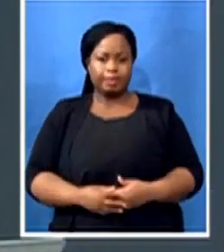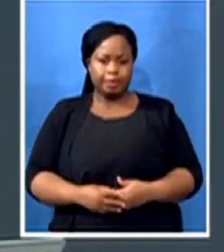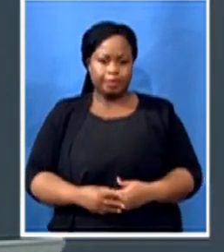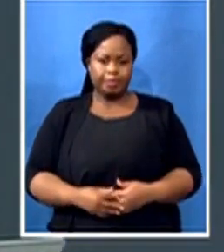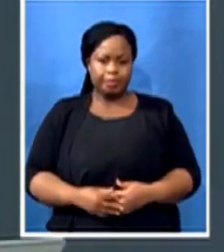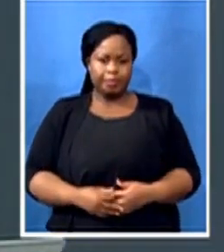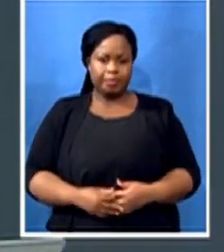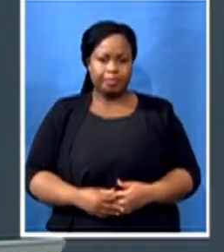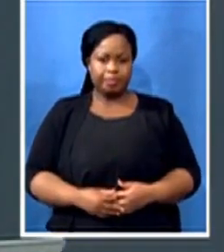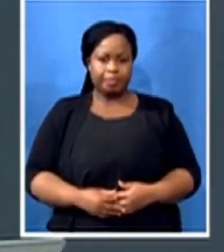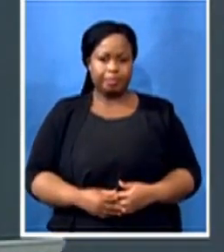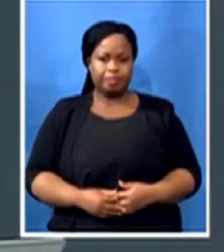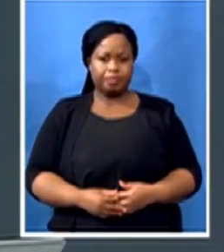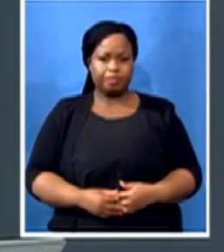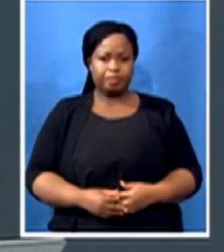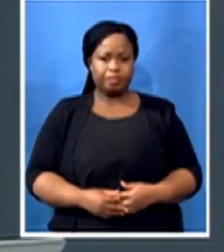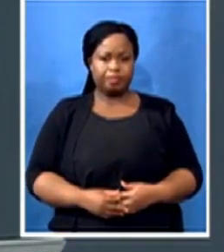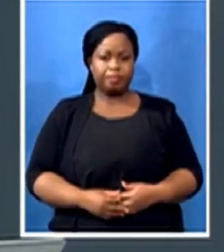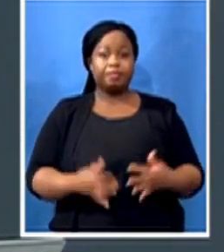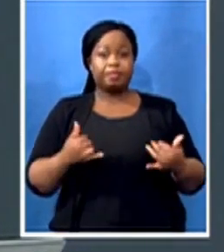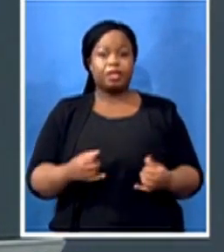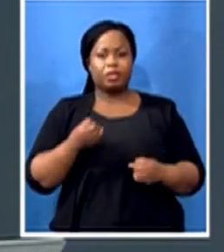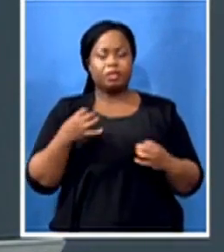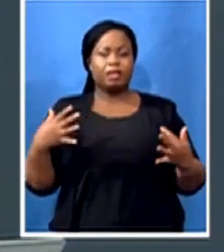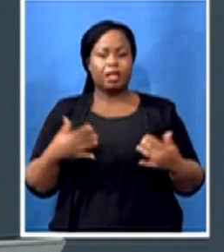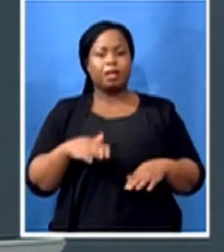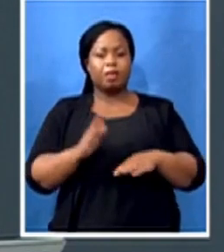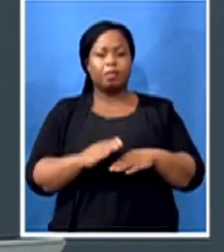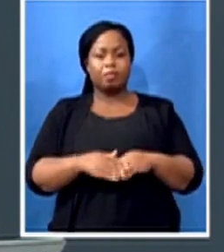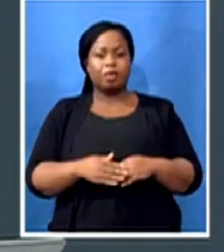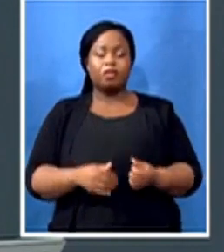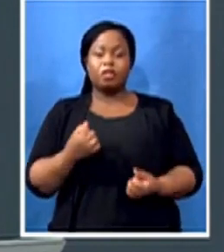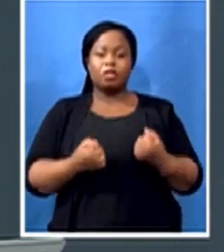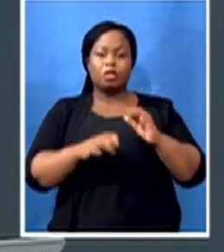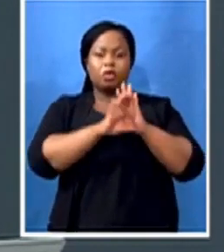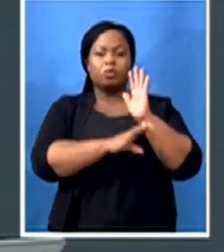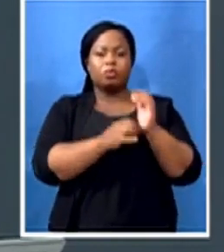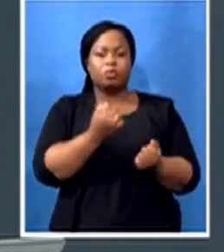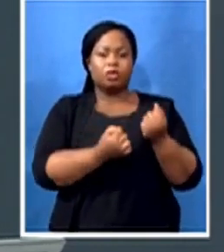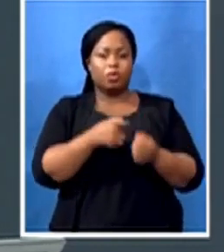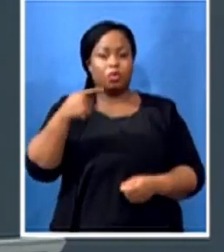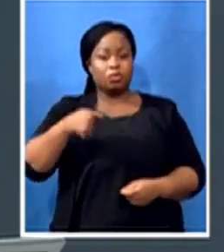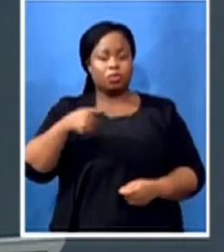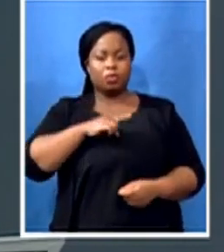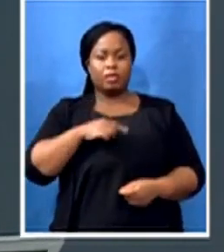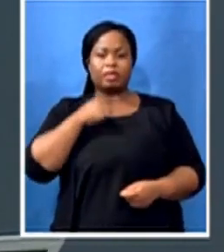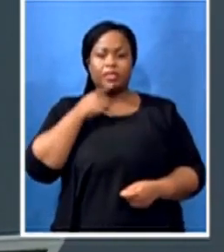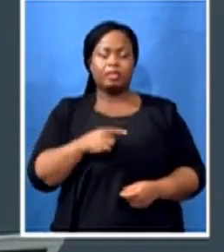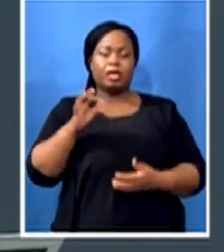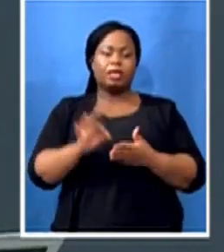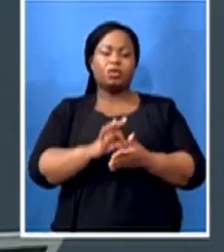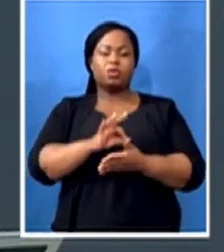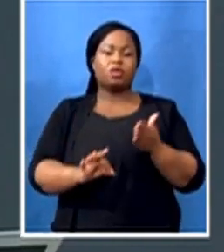All right, we're still getting reaction on this Constitutional Court judgment declaring the Electoral Act unconstitutional, parts of it that deals with